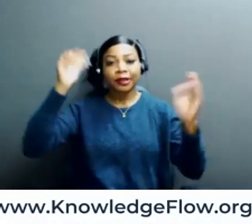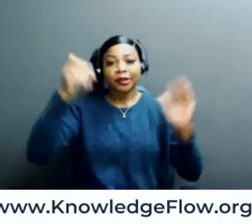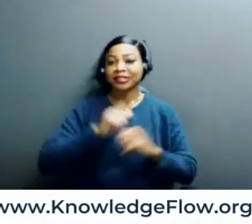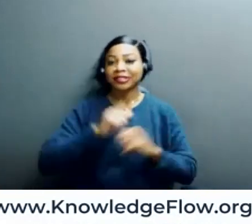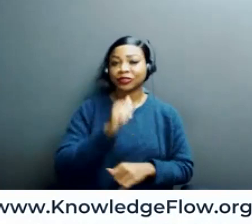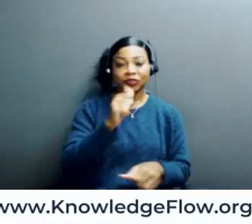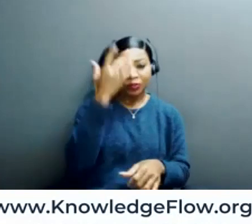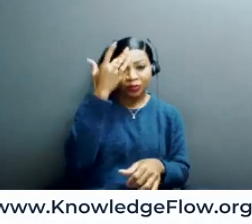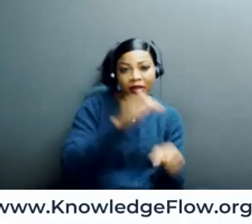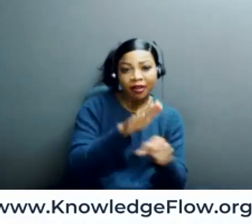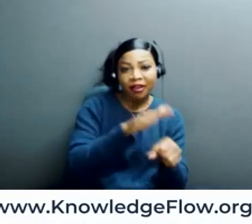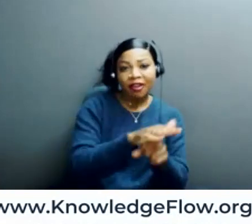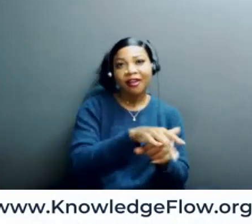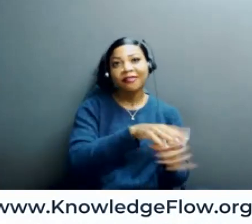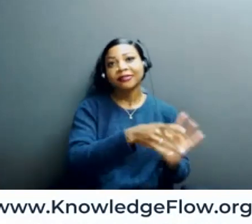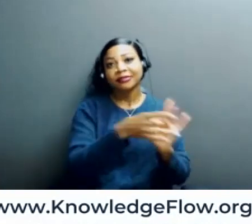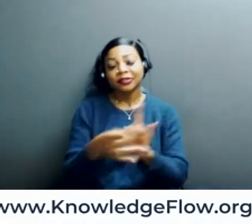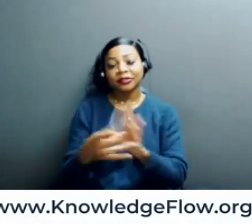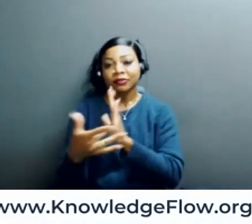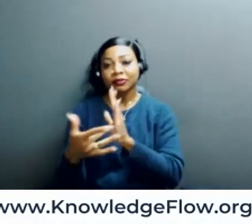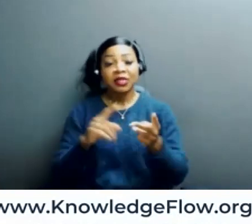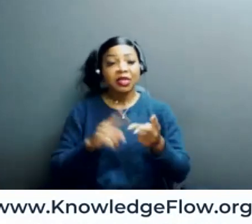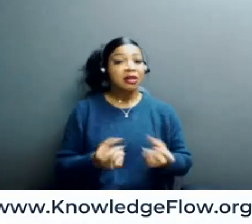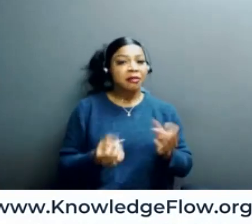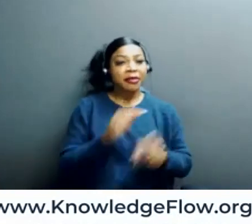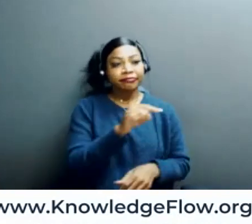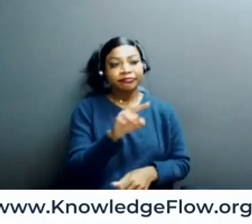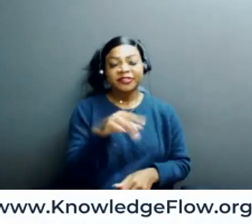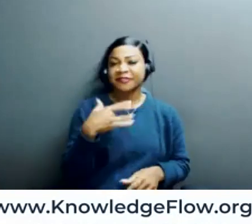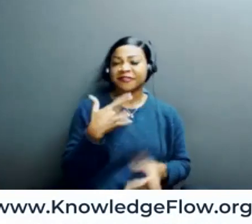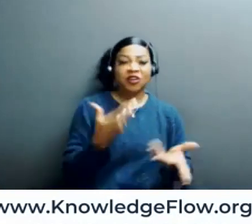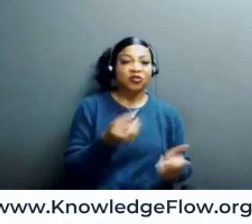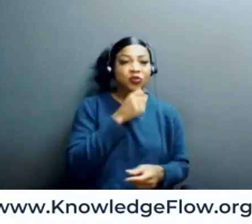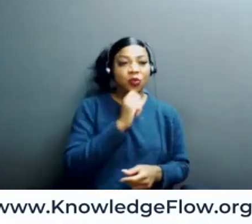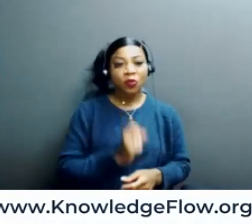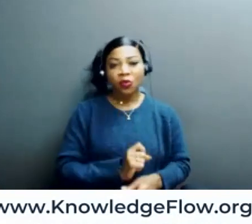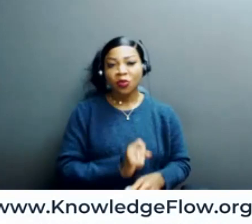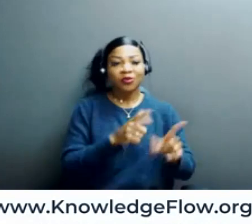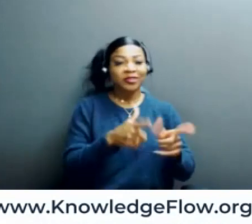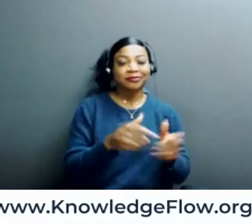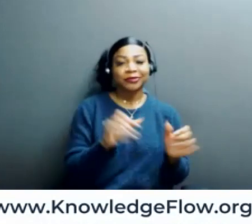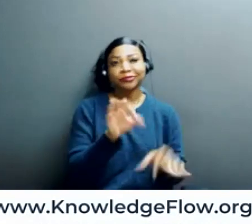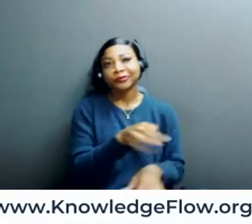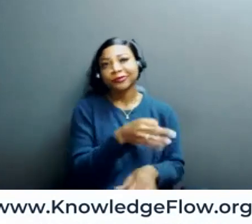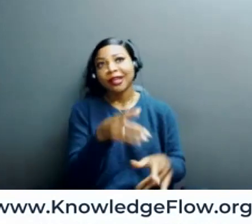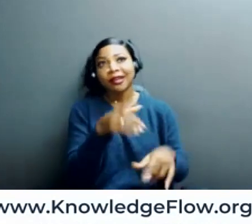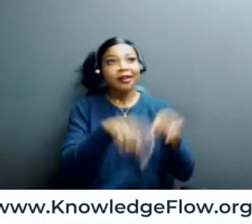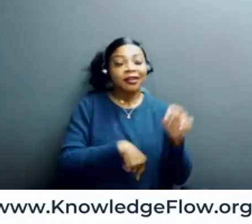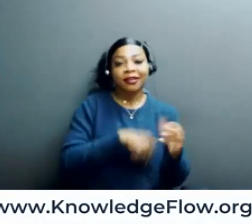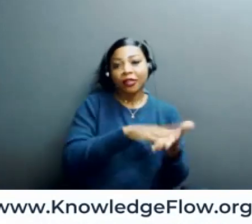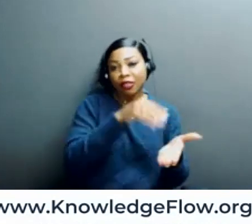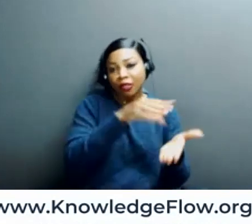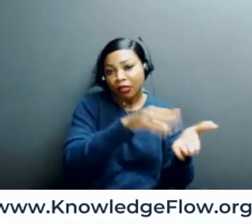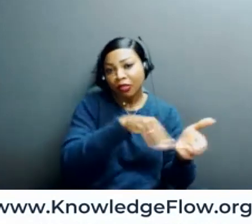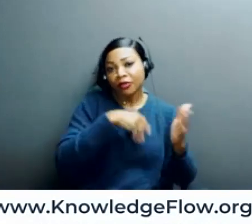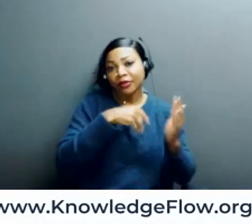technology many older adults feel that they're too old to engage with technology or to learn technology and felt that they would never be able to